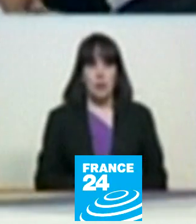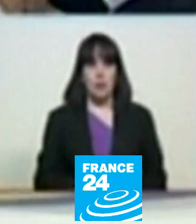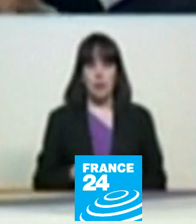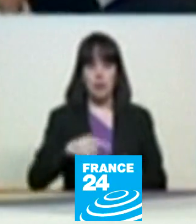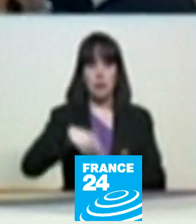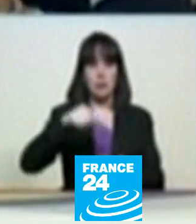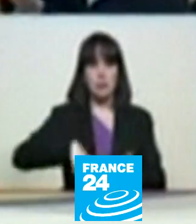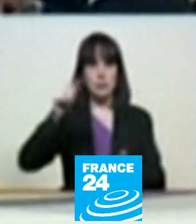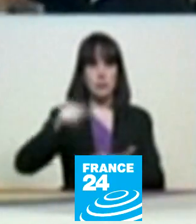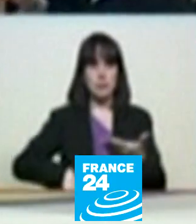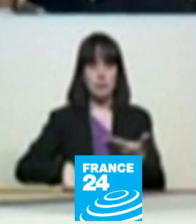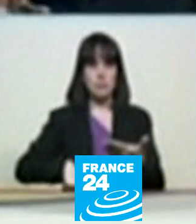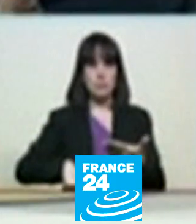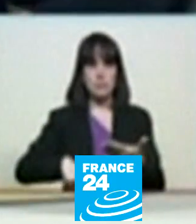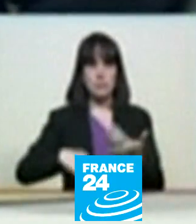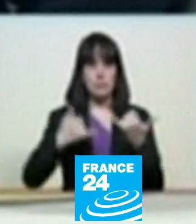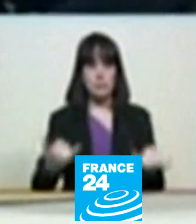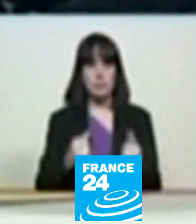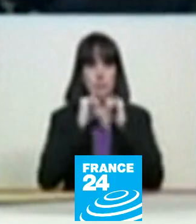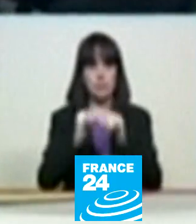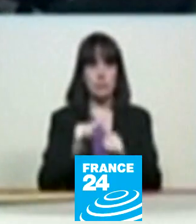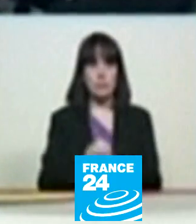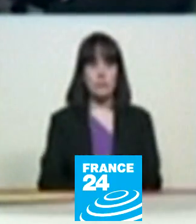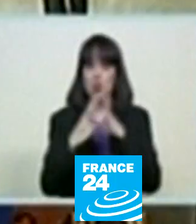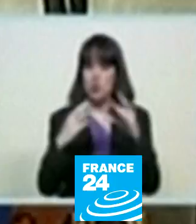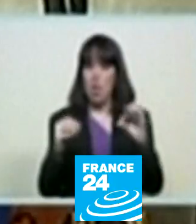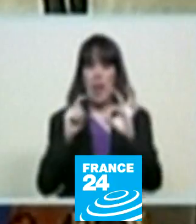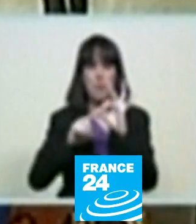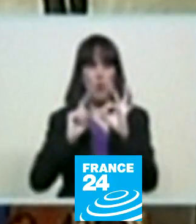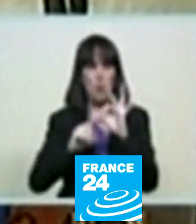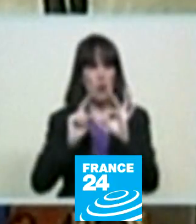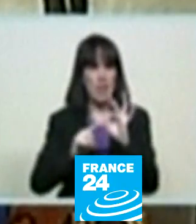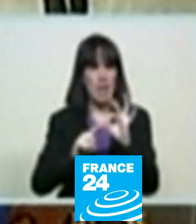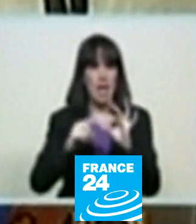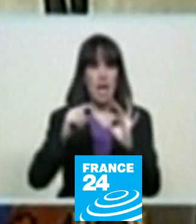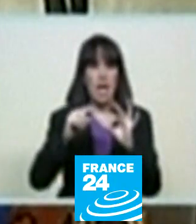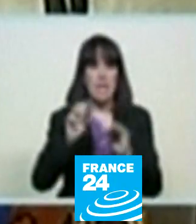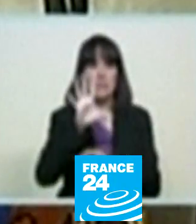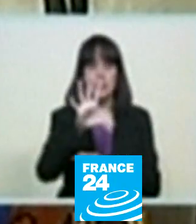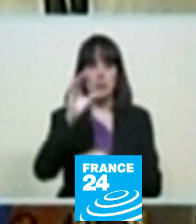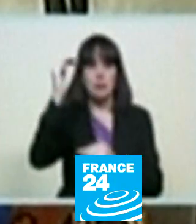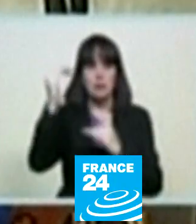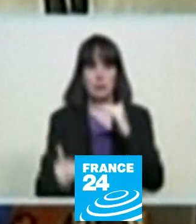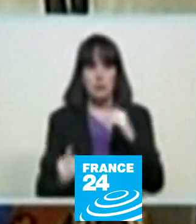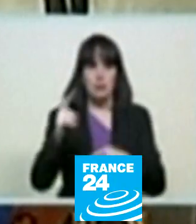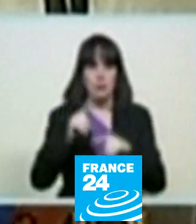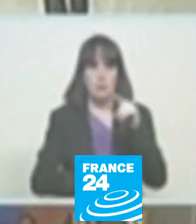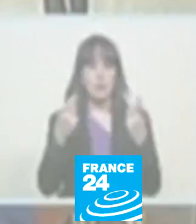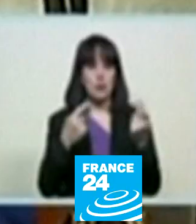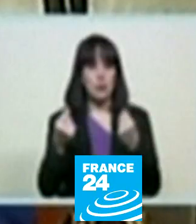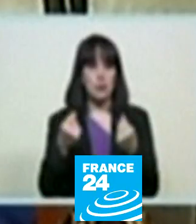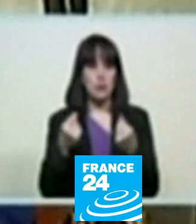An economy in crisis and a government desperate for a way out. The removal of 5 zeros from the Venezuelan